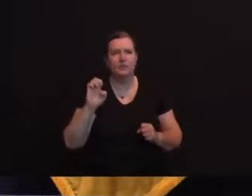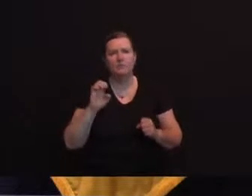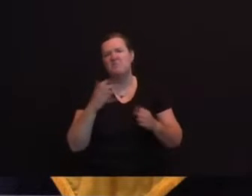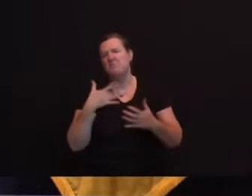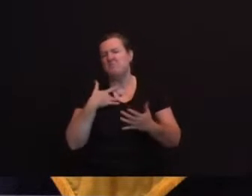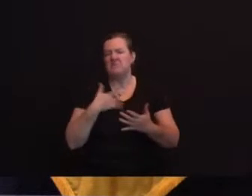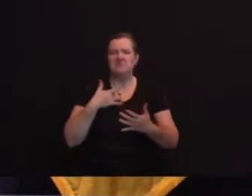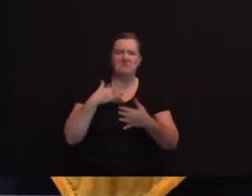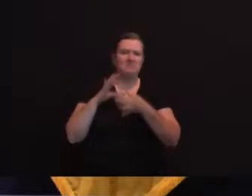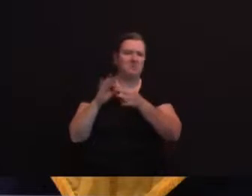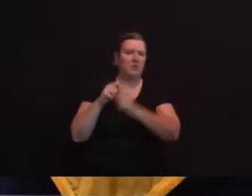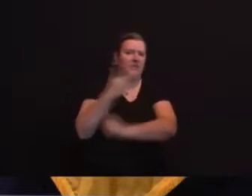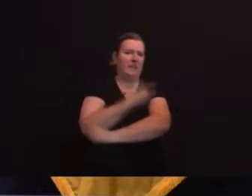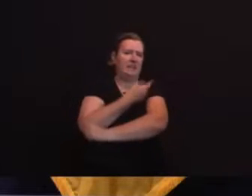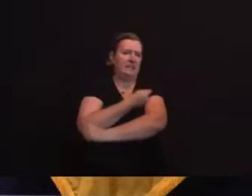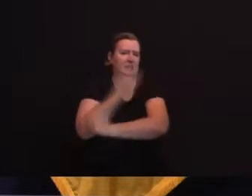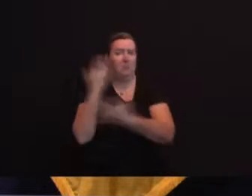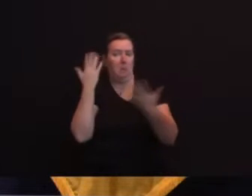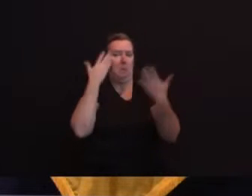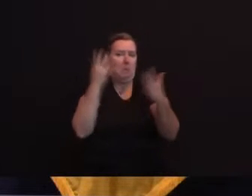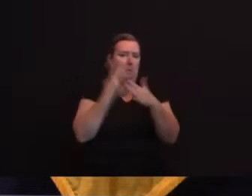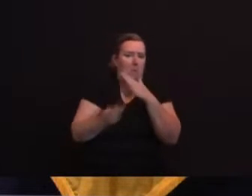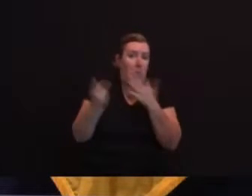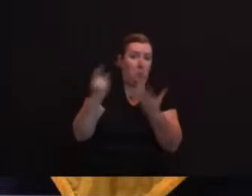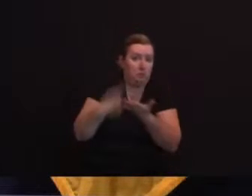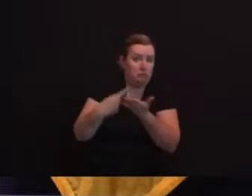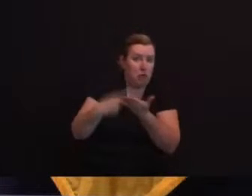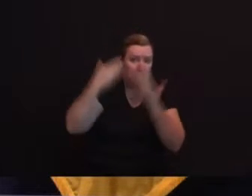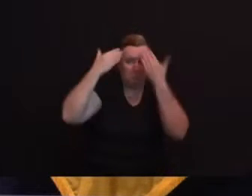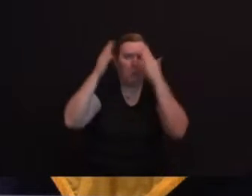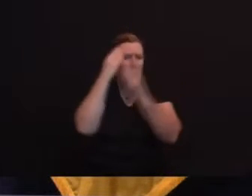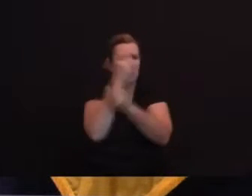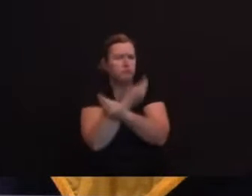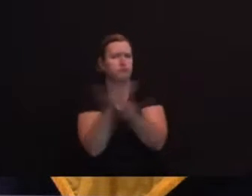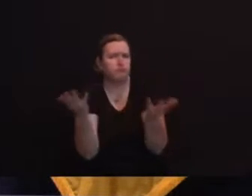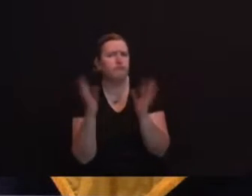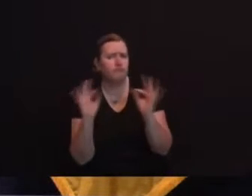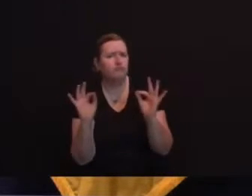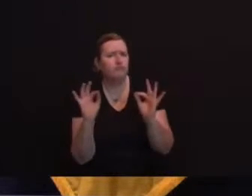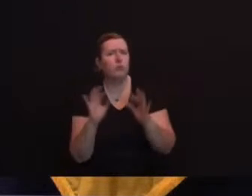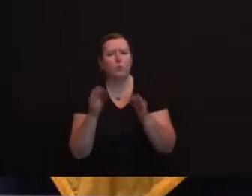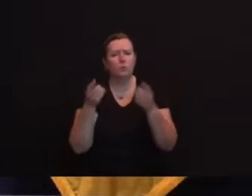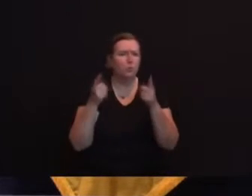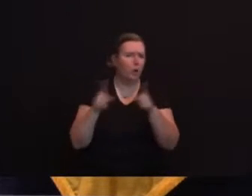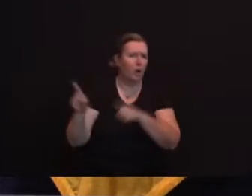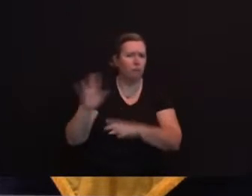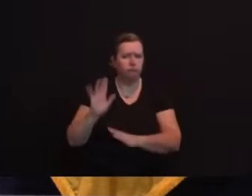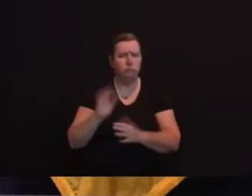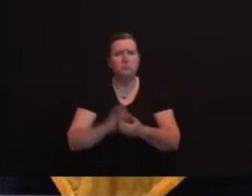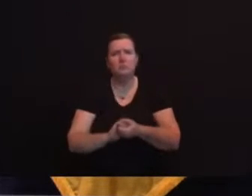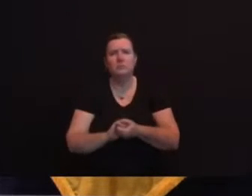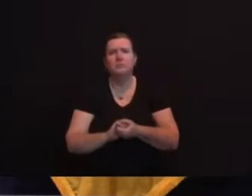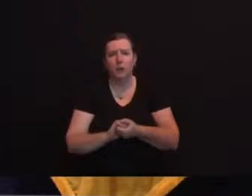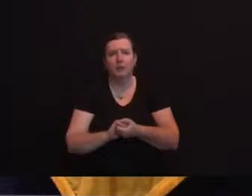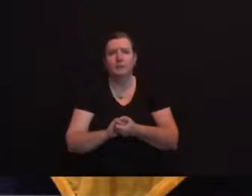to predict it, Judy, but we'll find out and we'll let folks know if we get anything that comes out of that. I also should say this, that there continues